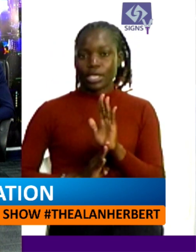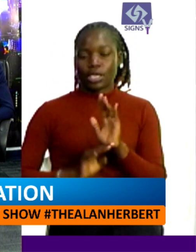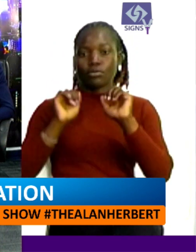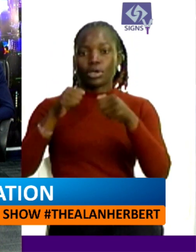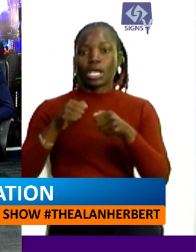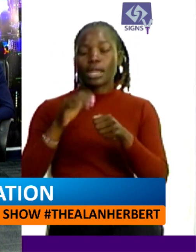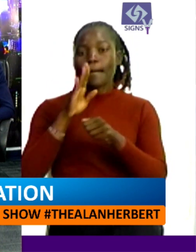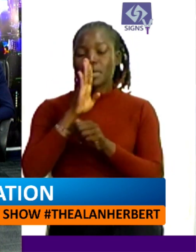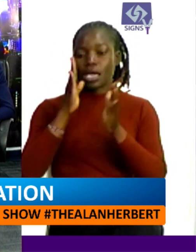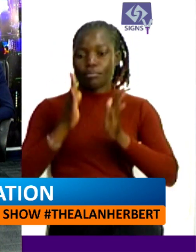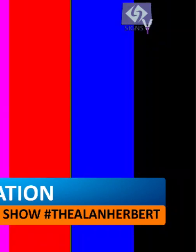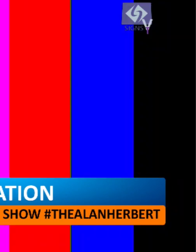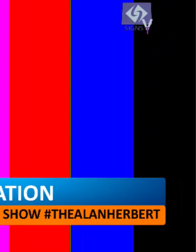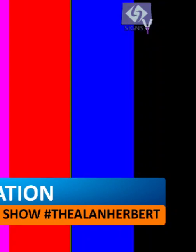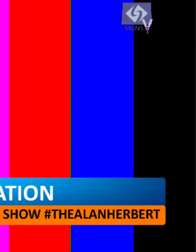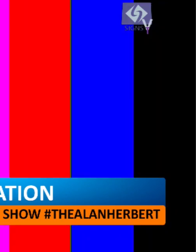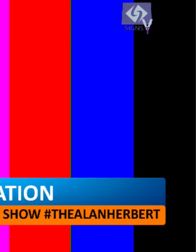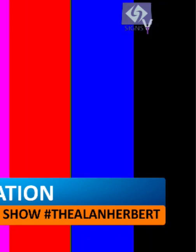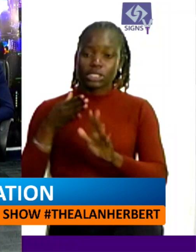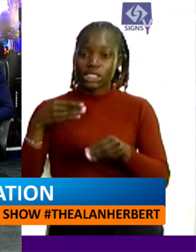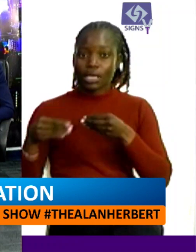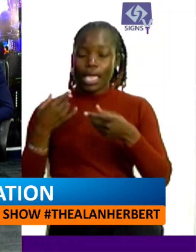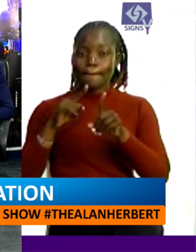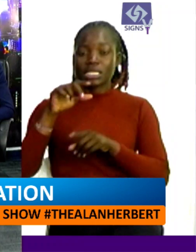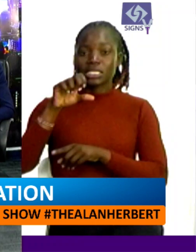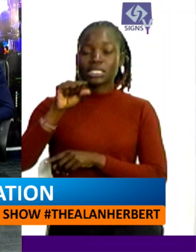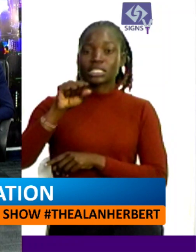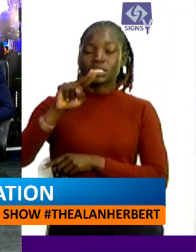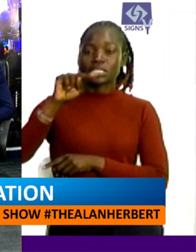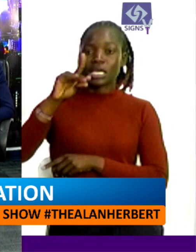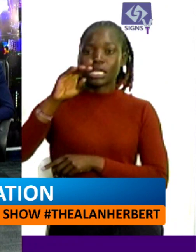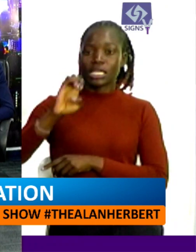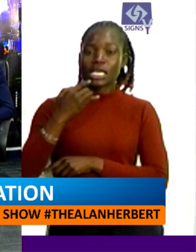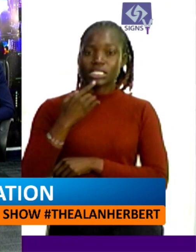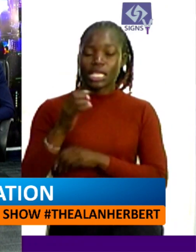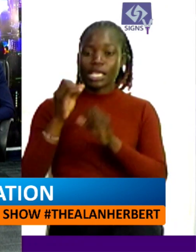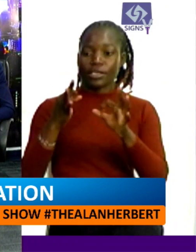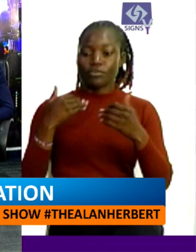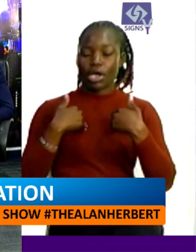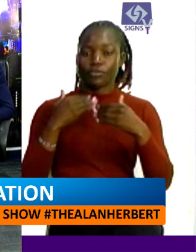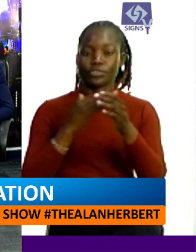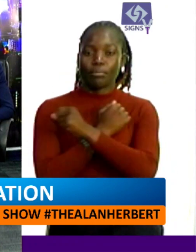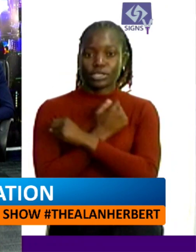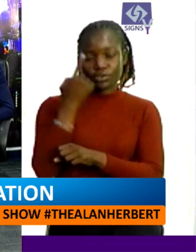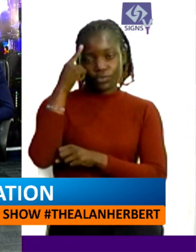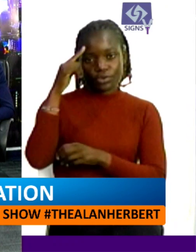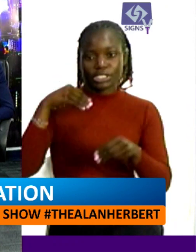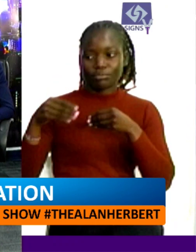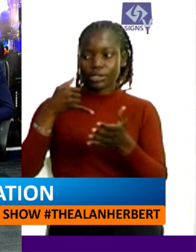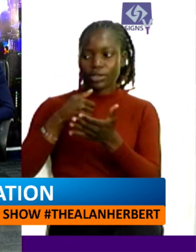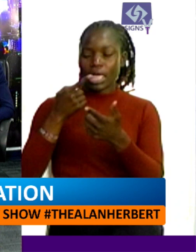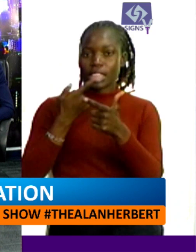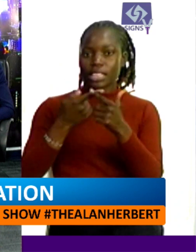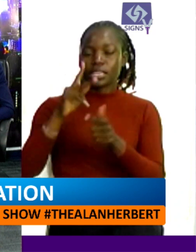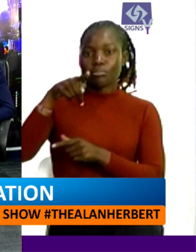be a person with a disability or with, but Sande has said, as long as you have the passion for disability inclusion, then the